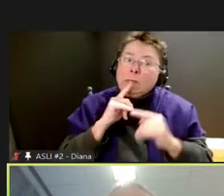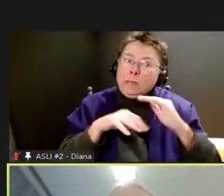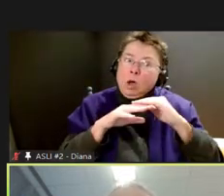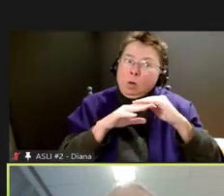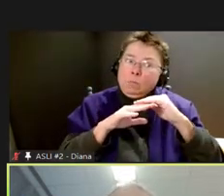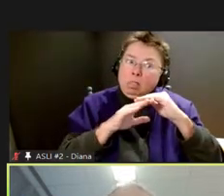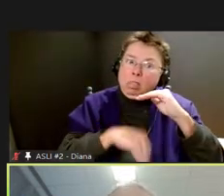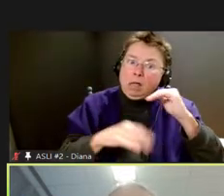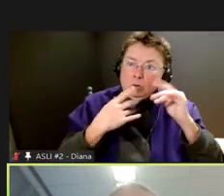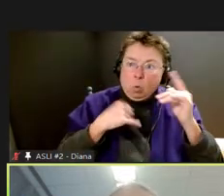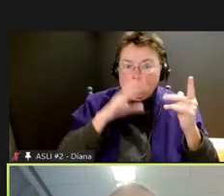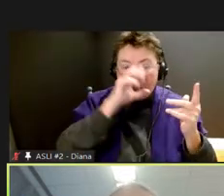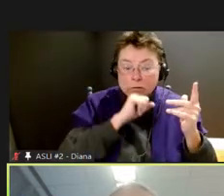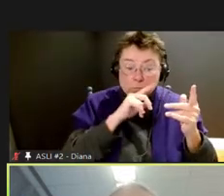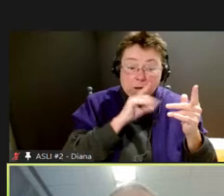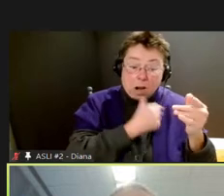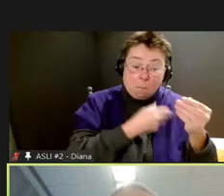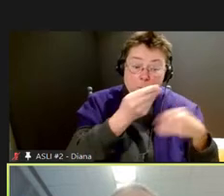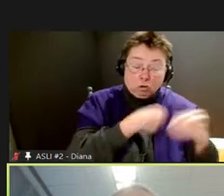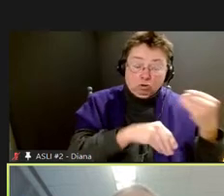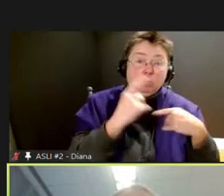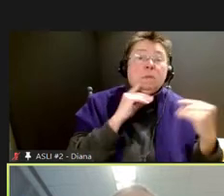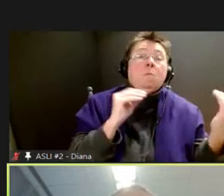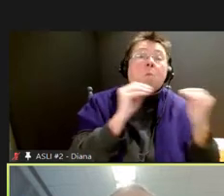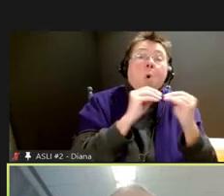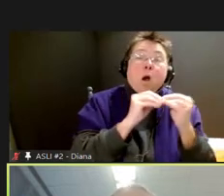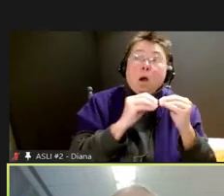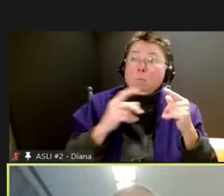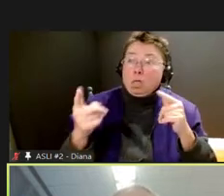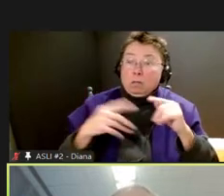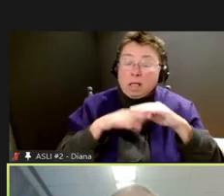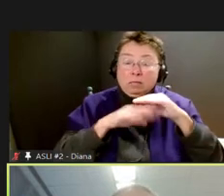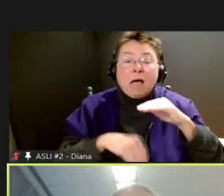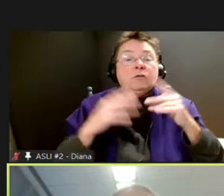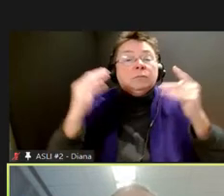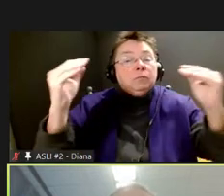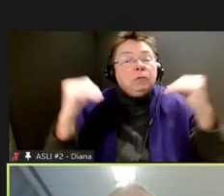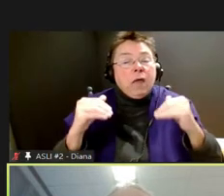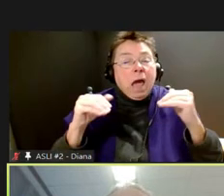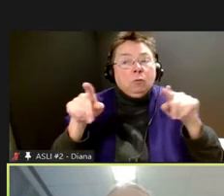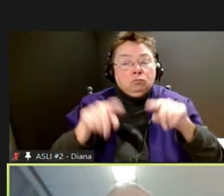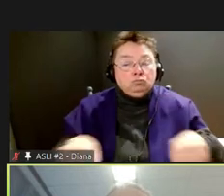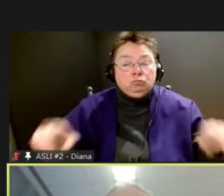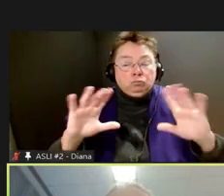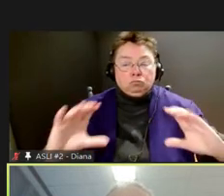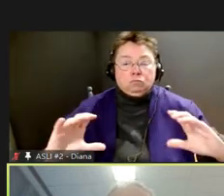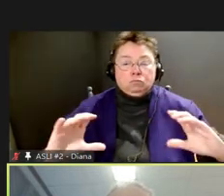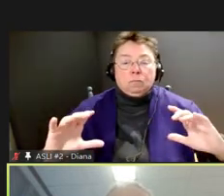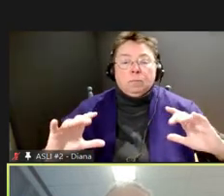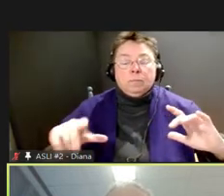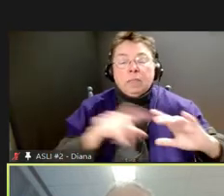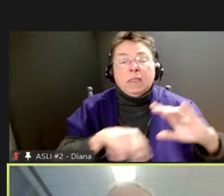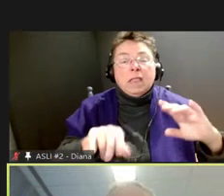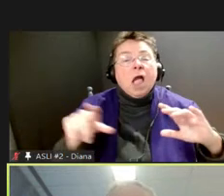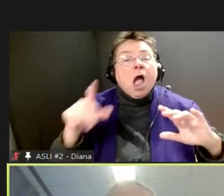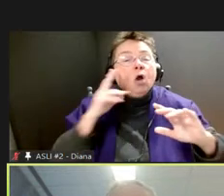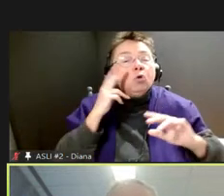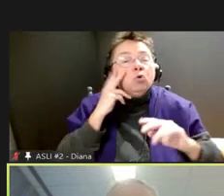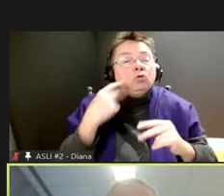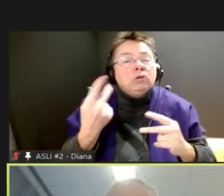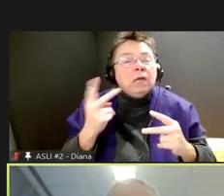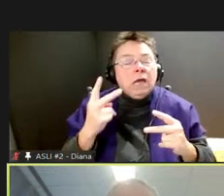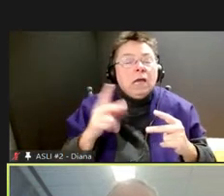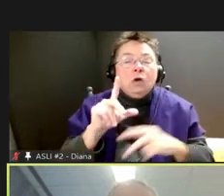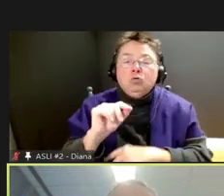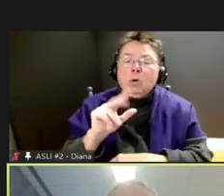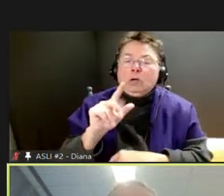originally estimated in our budget. On the next page, you see that the 2023 operating budget is a fiscally